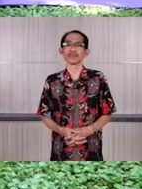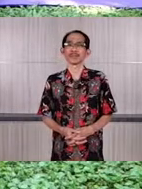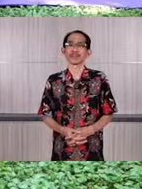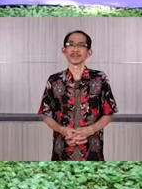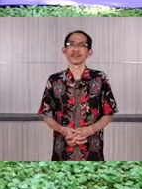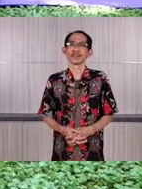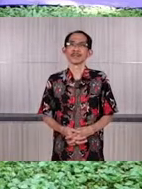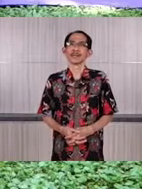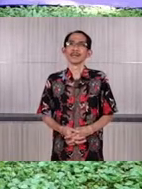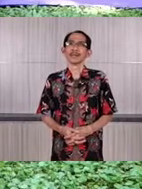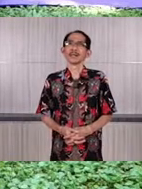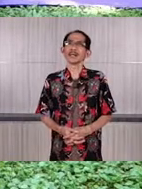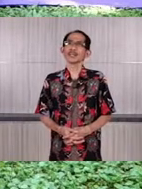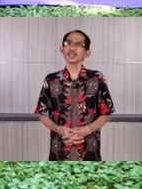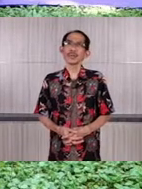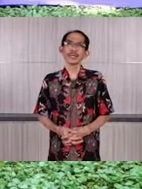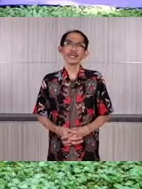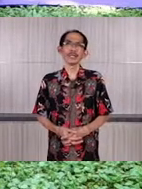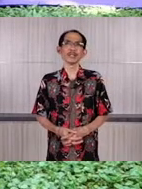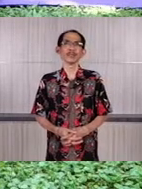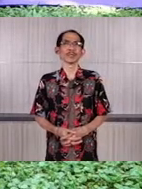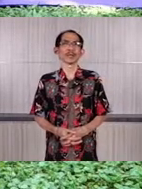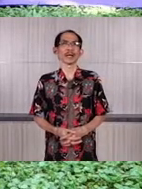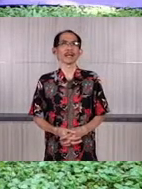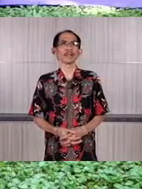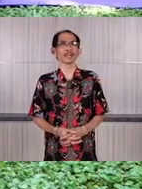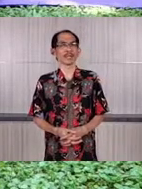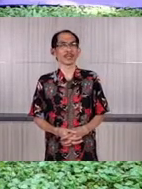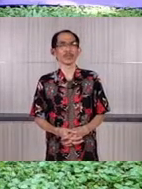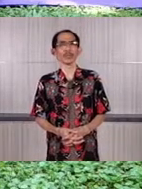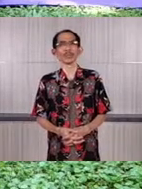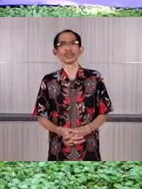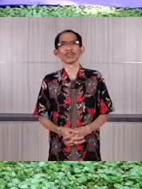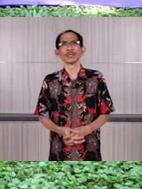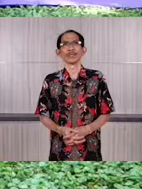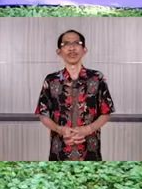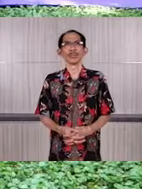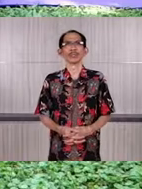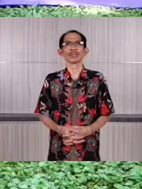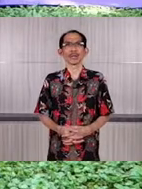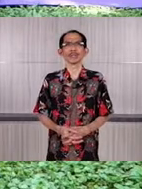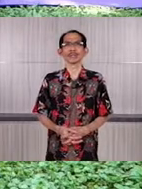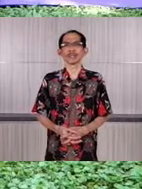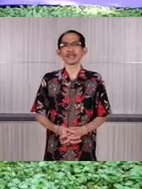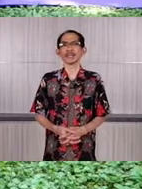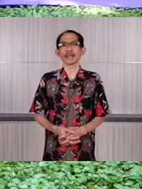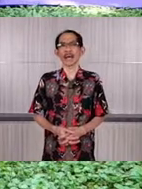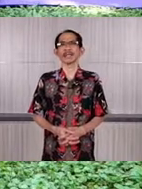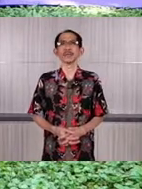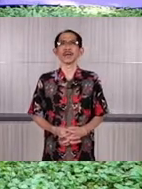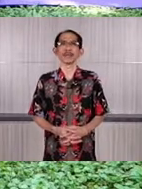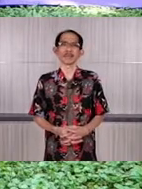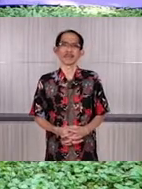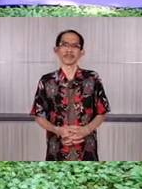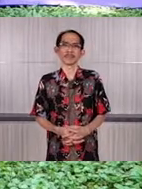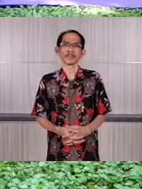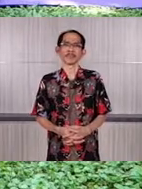thoughts. There is no need to try to control your thoughts in any